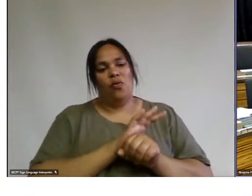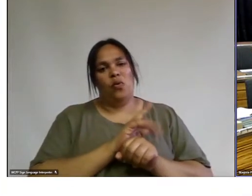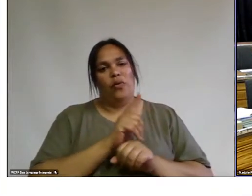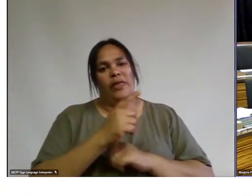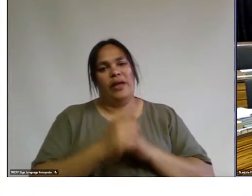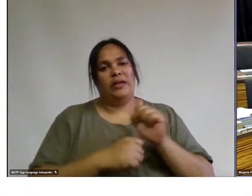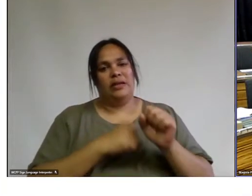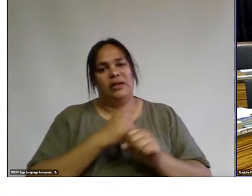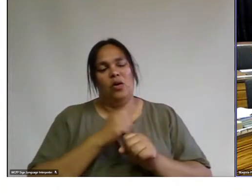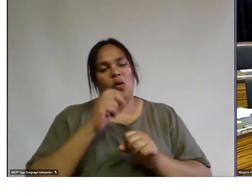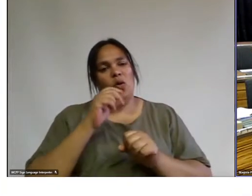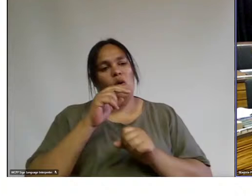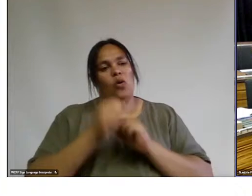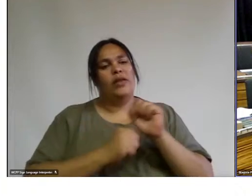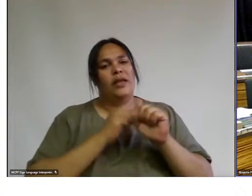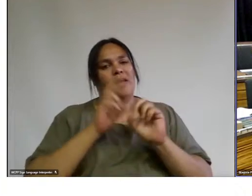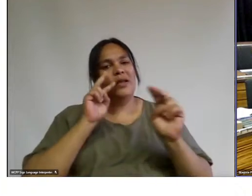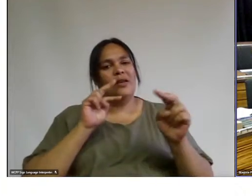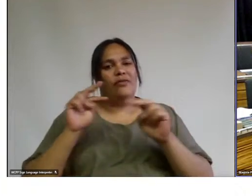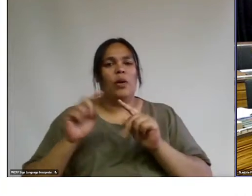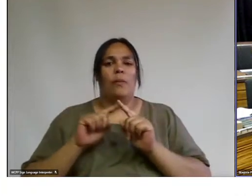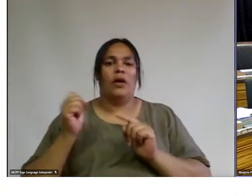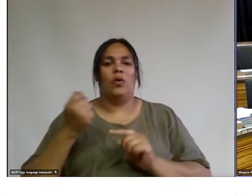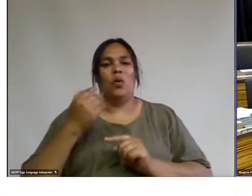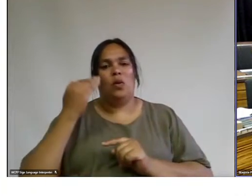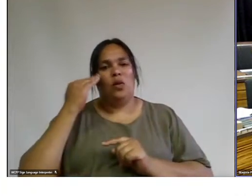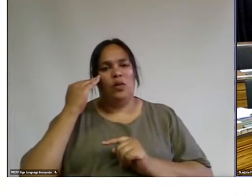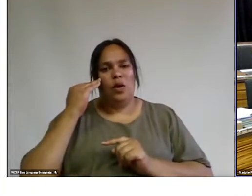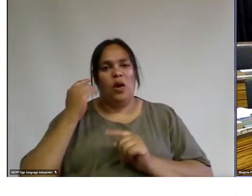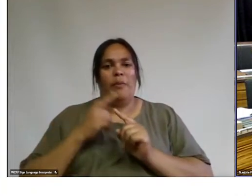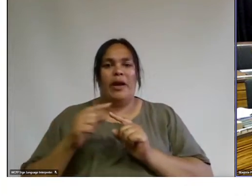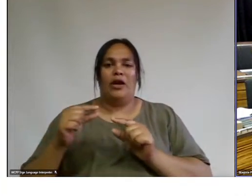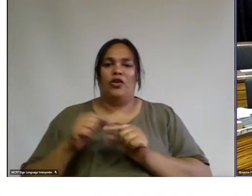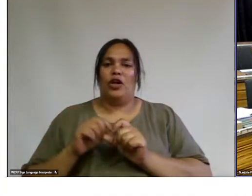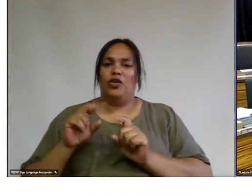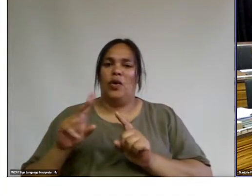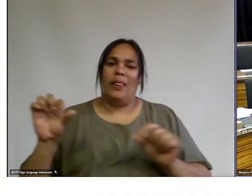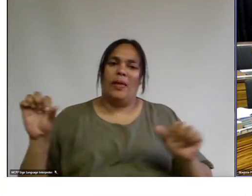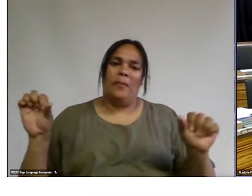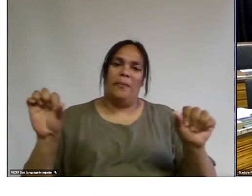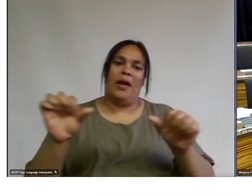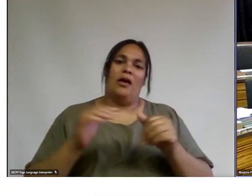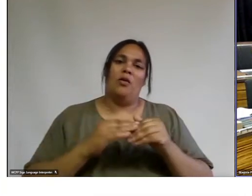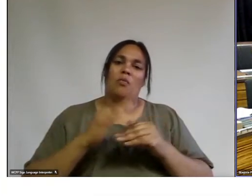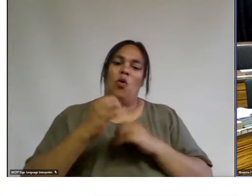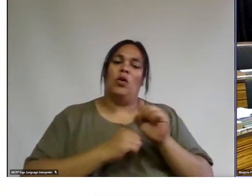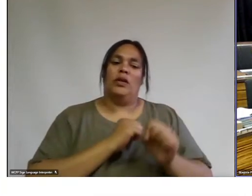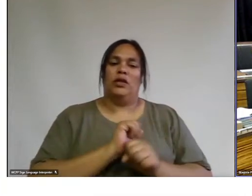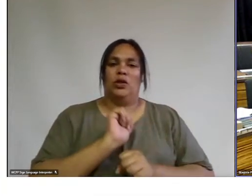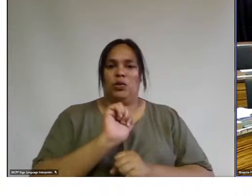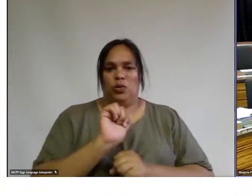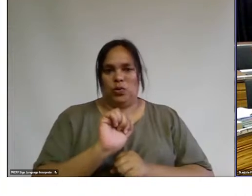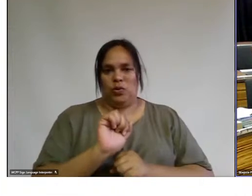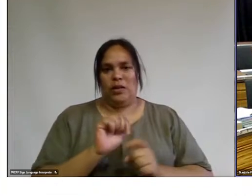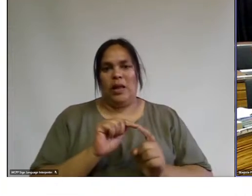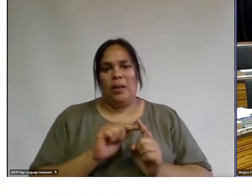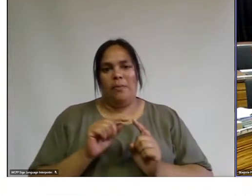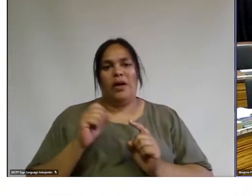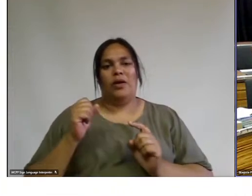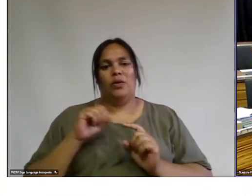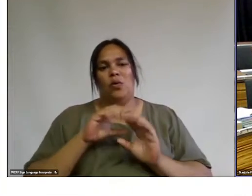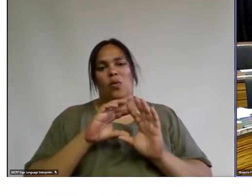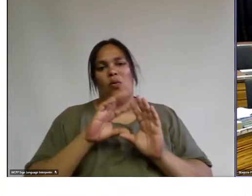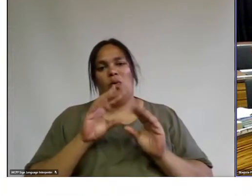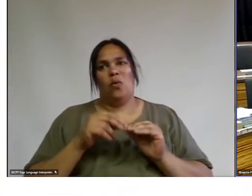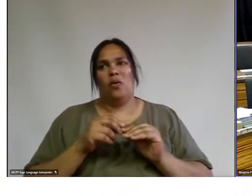the year under review. Although, as we know, only grade 12s went back for most of the year. Others all went back on a